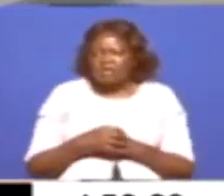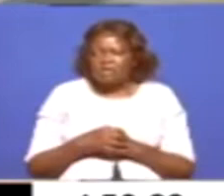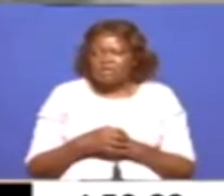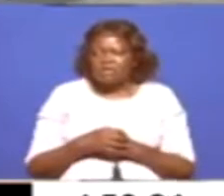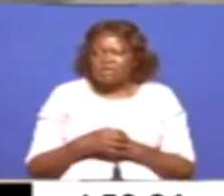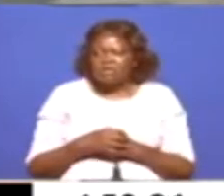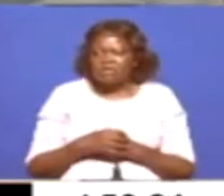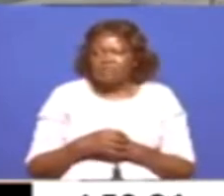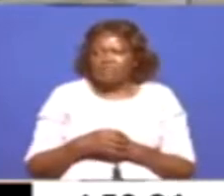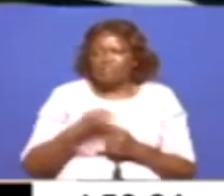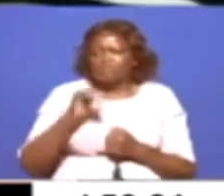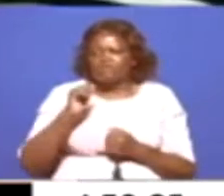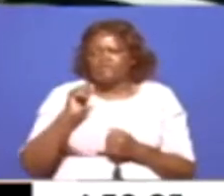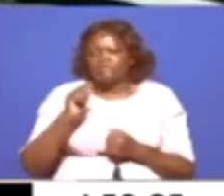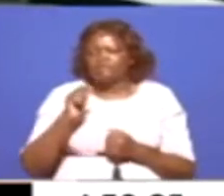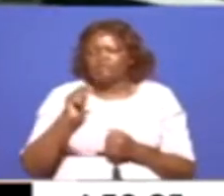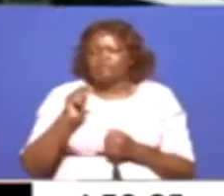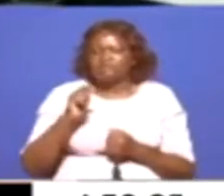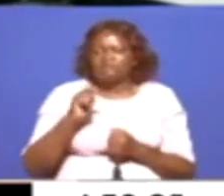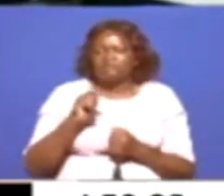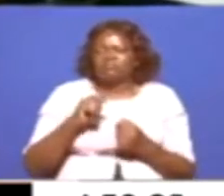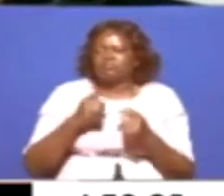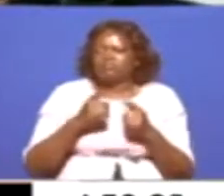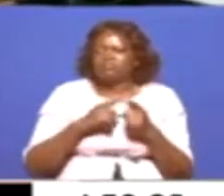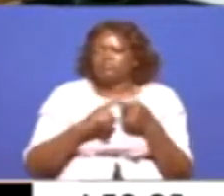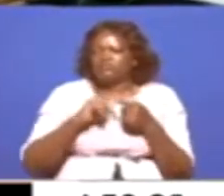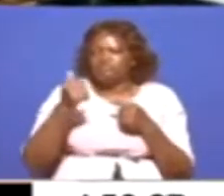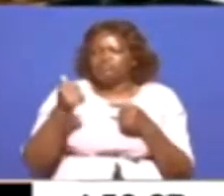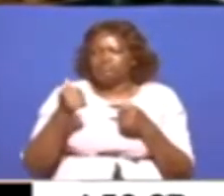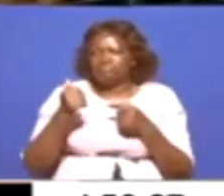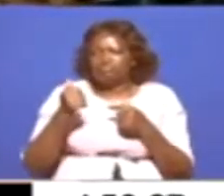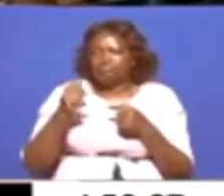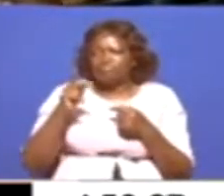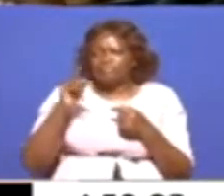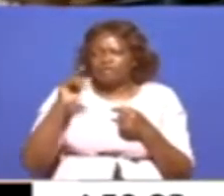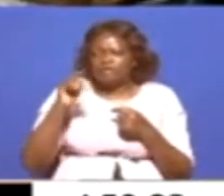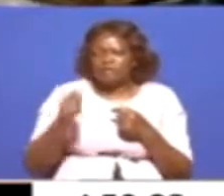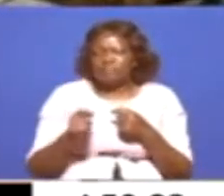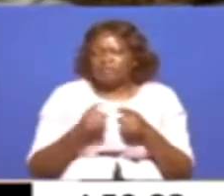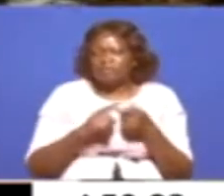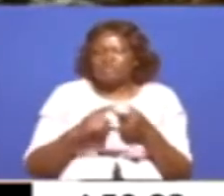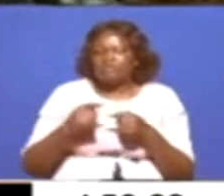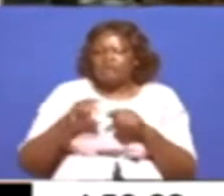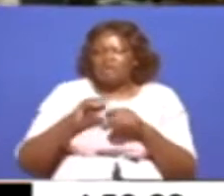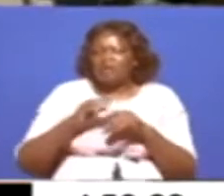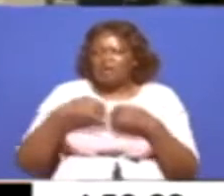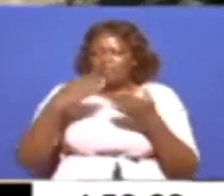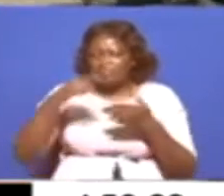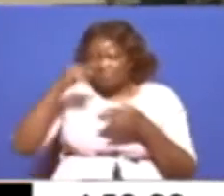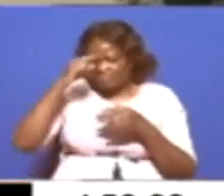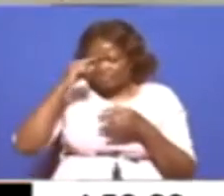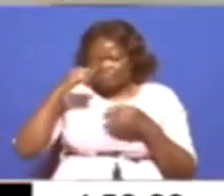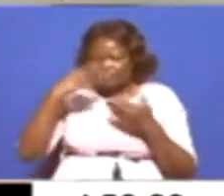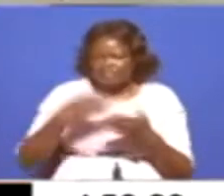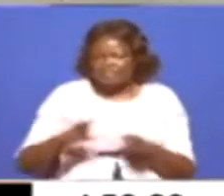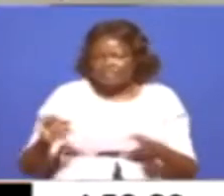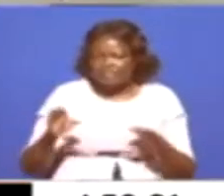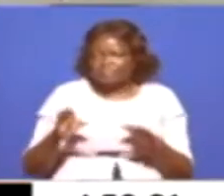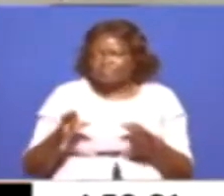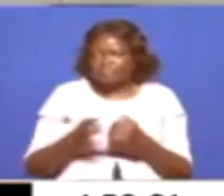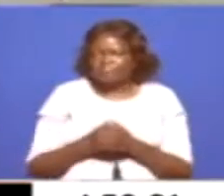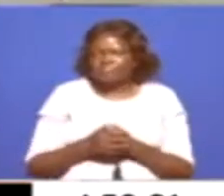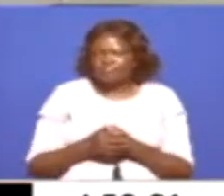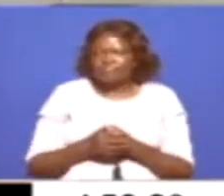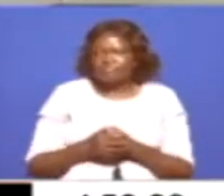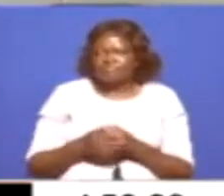Technology. The government has already set aside land for the construction of the institute at the Konza Technopolis.